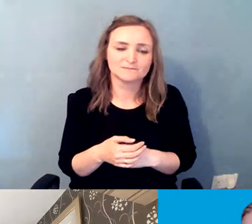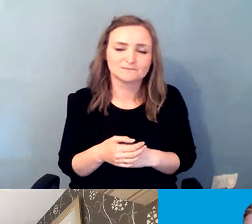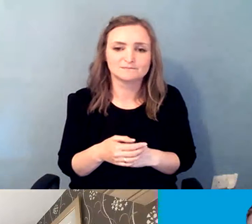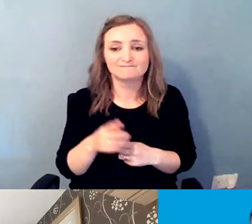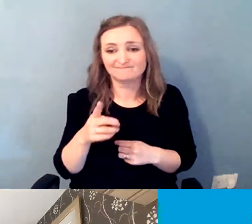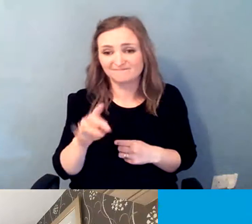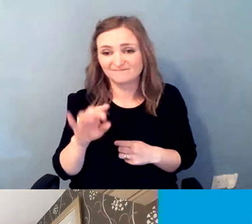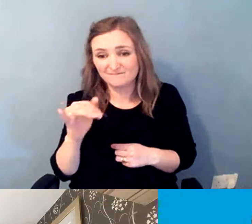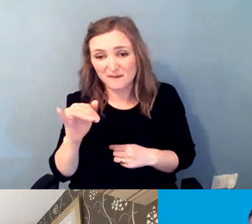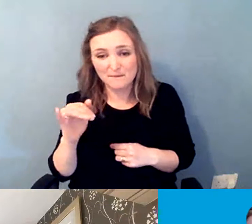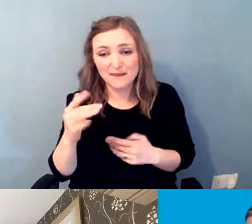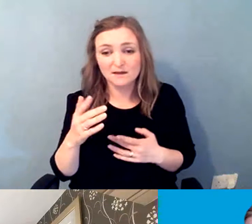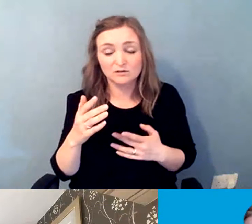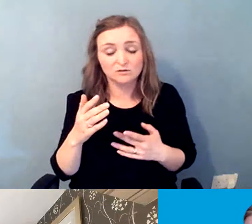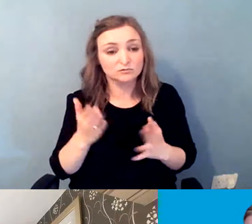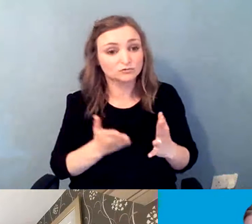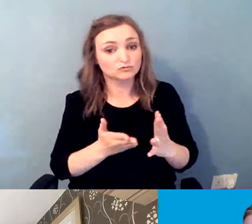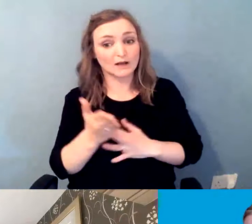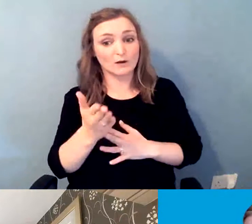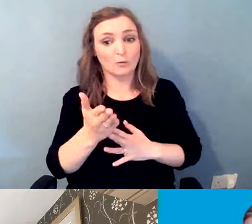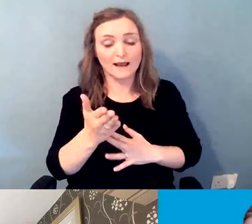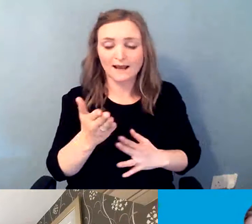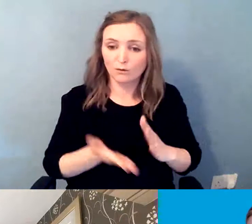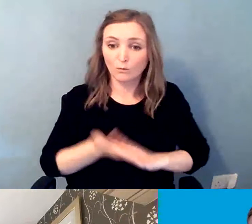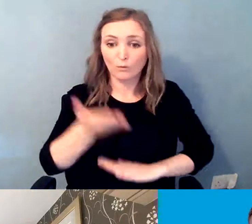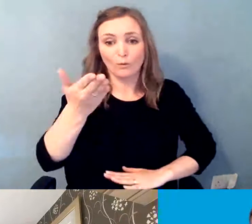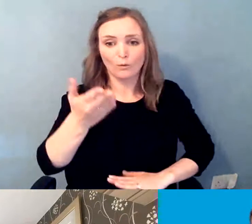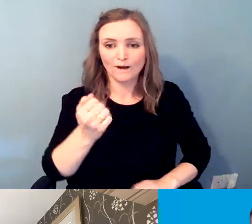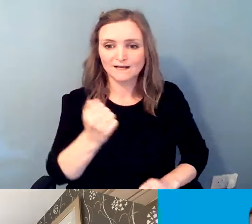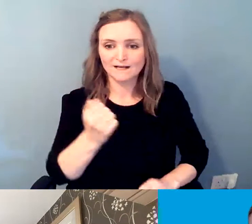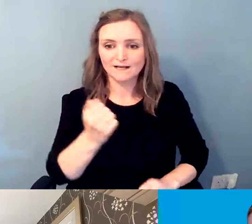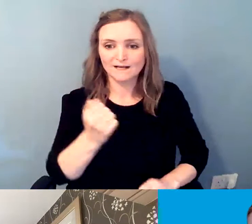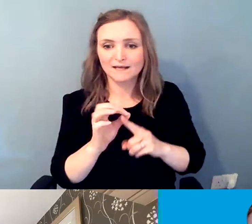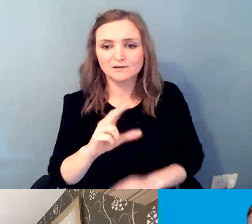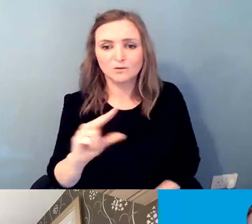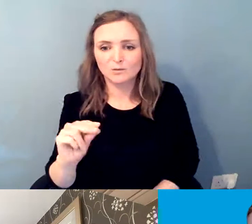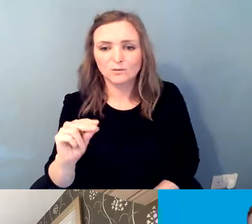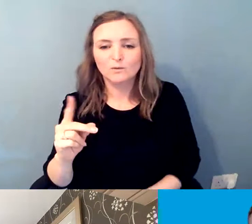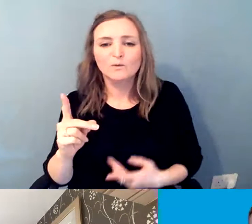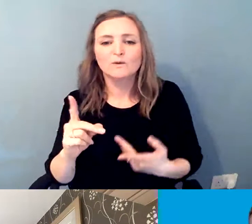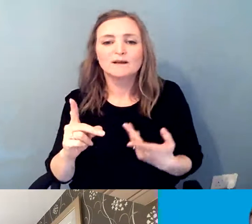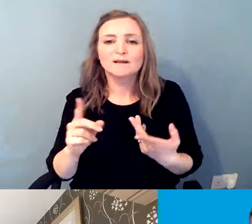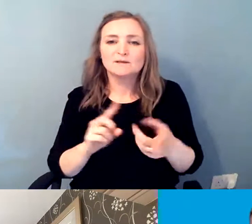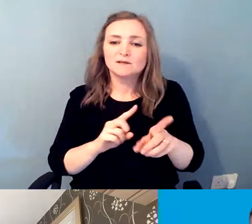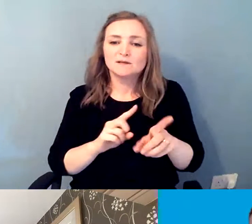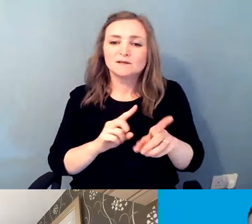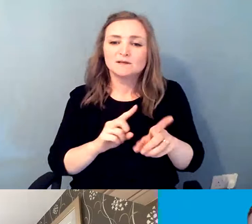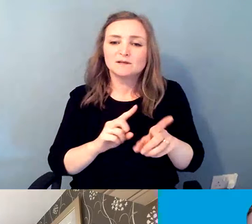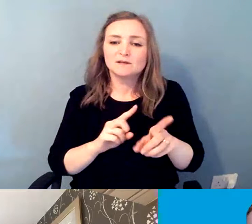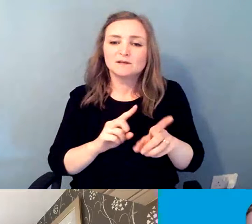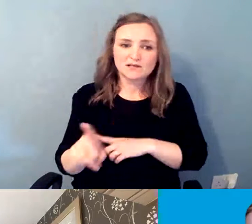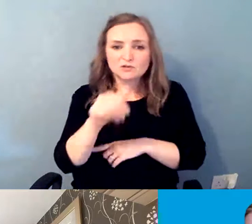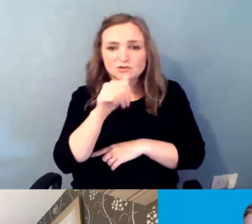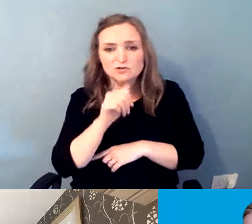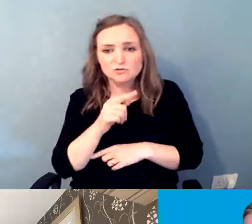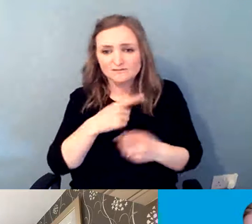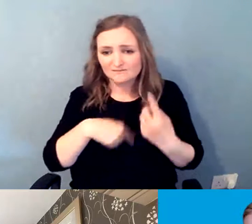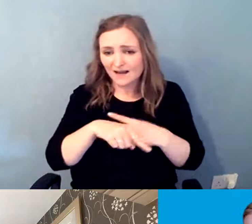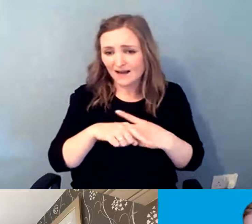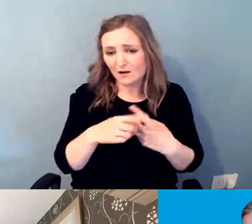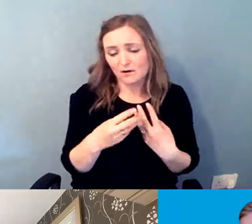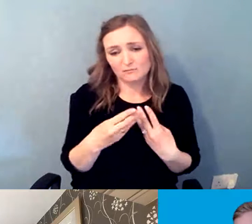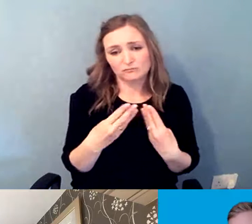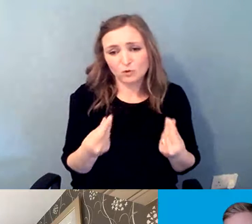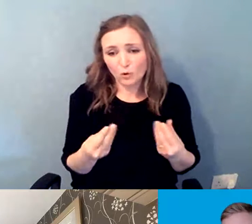not go straight through to a GP, but it's essentially trying to streamline the process and get people to the right place as